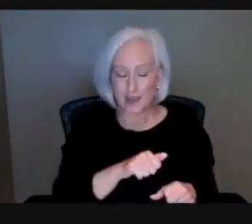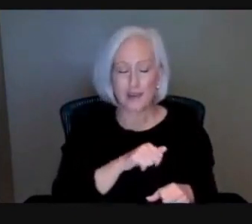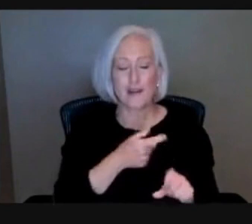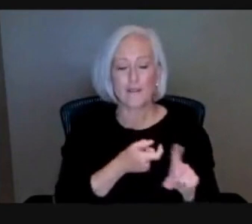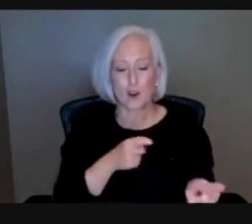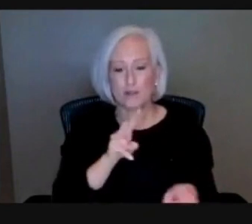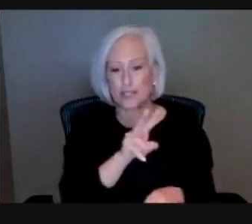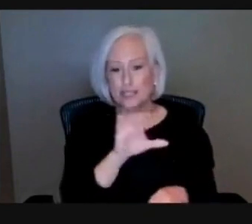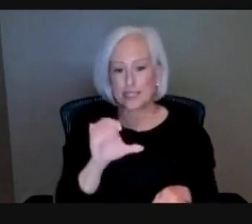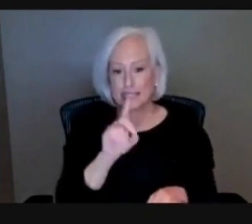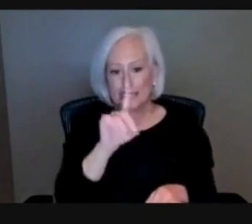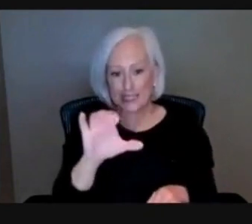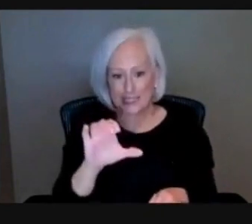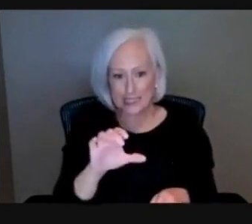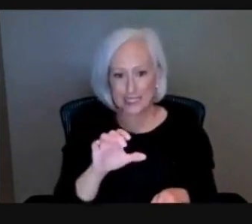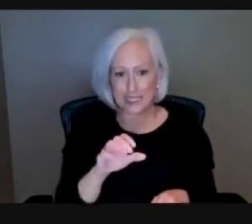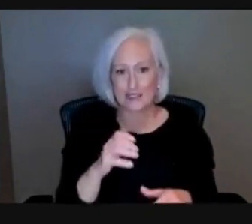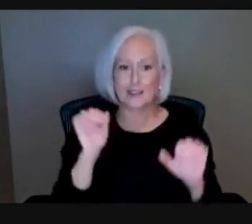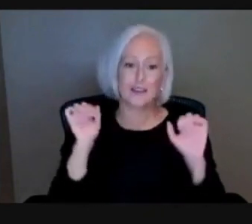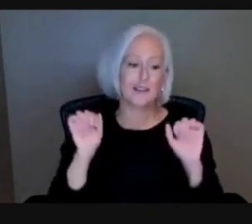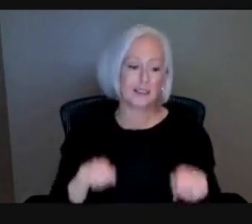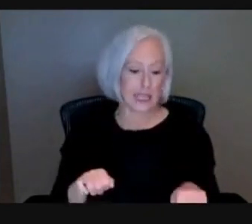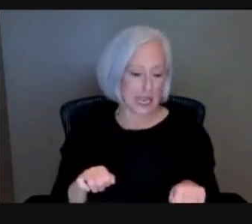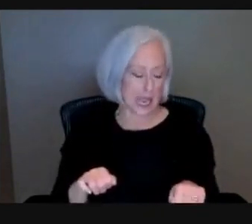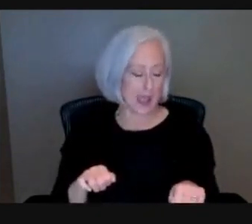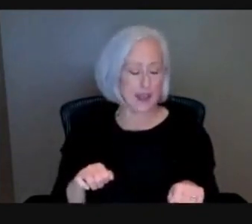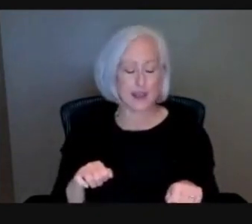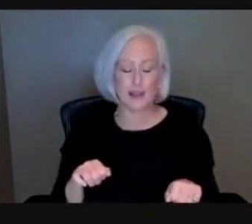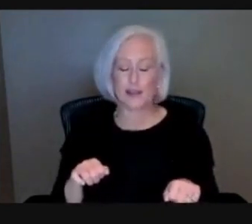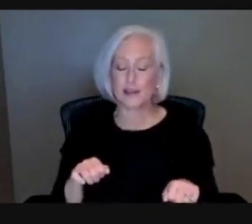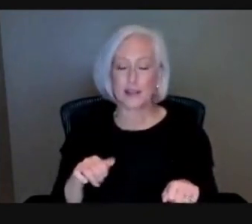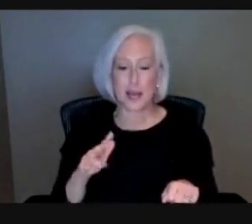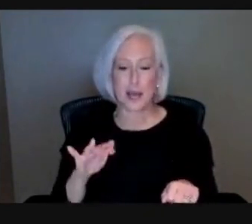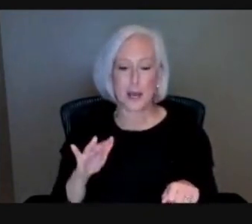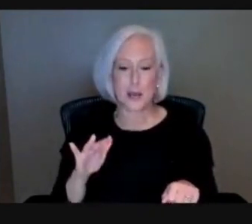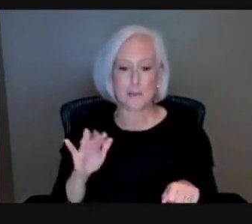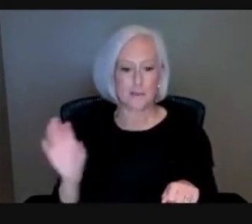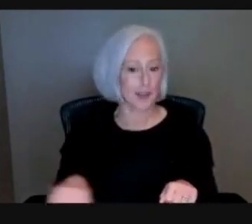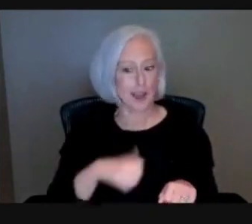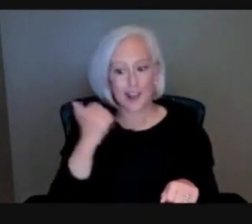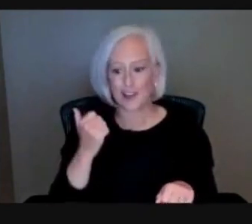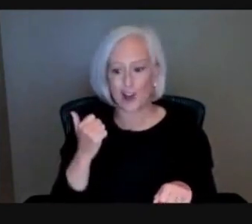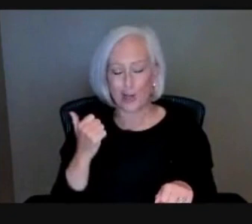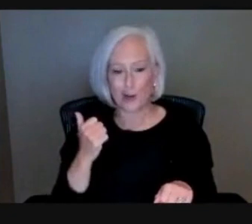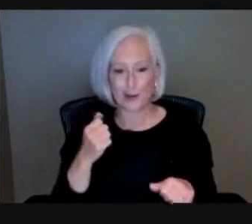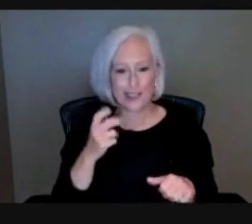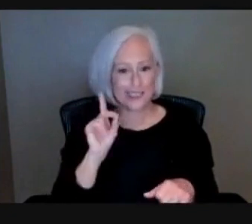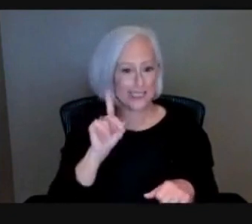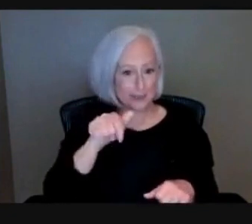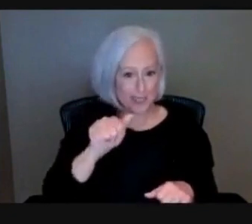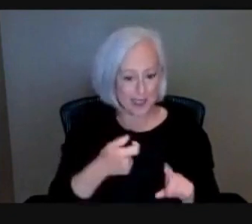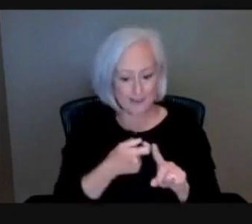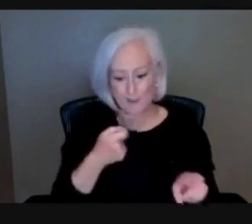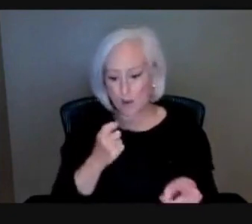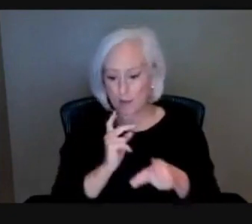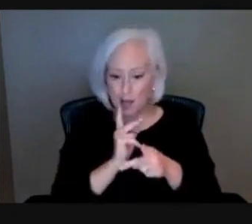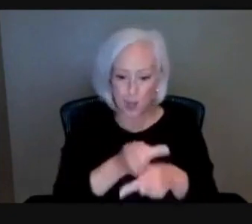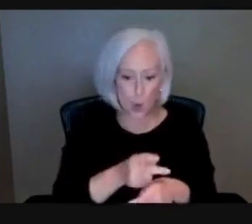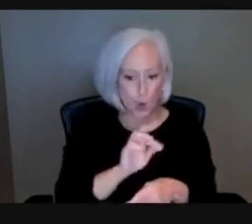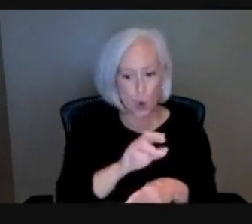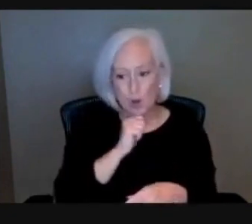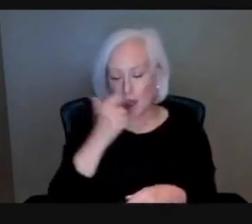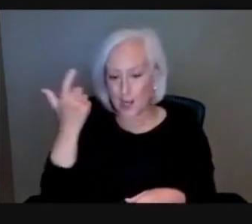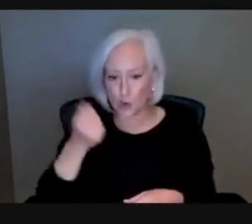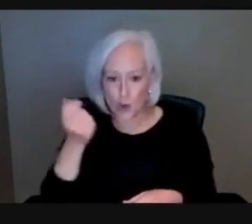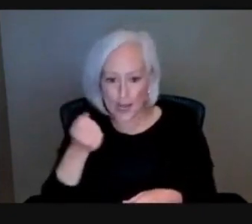VCCDC. It can come in the form of another down payment assistance that's perhaps a loan and not a grant.